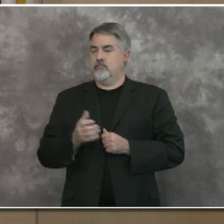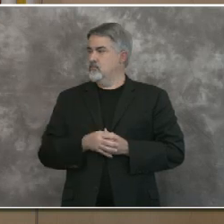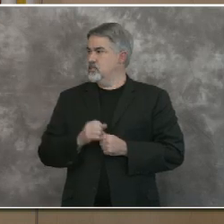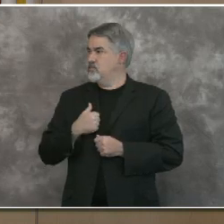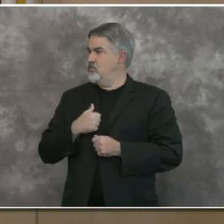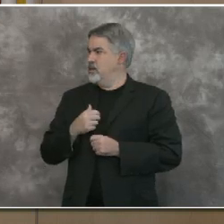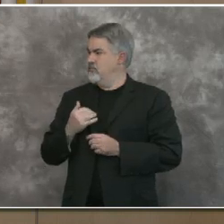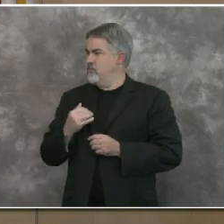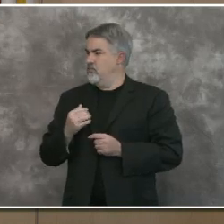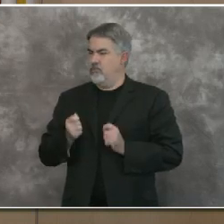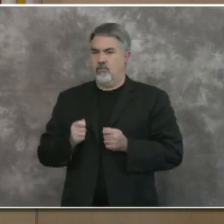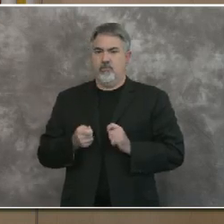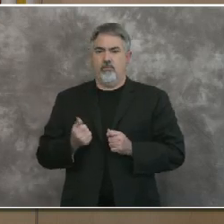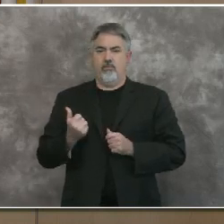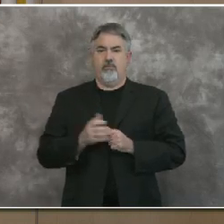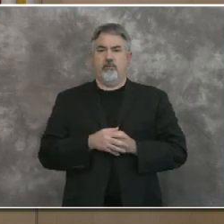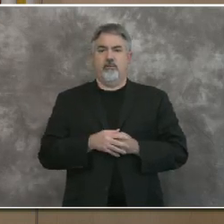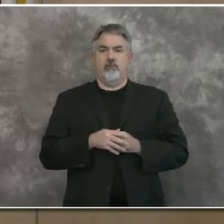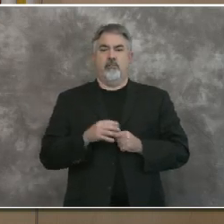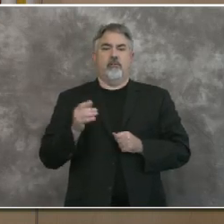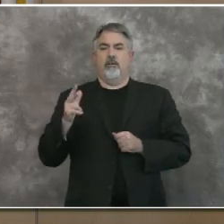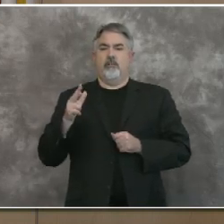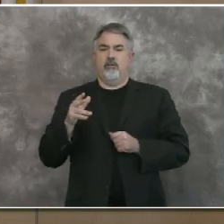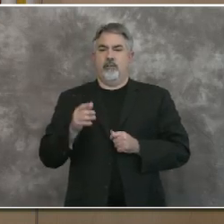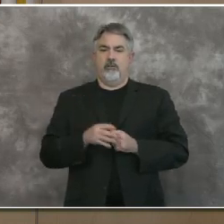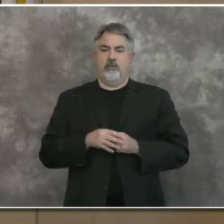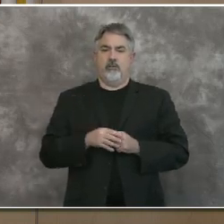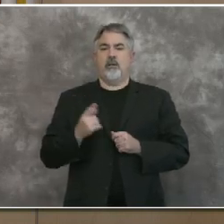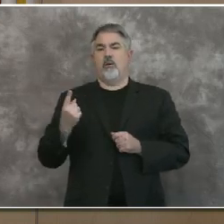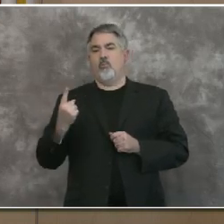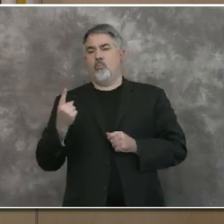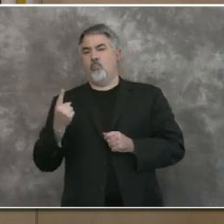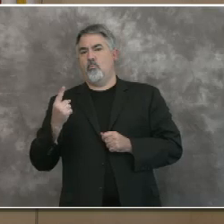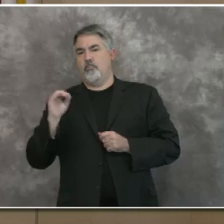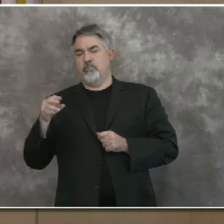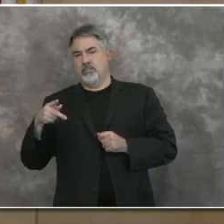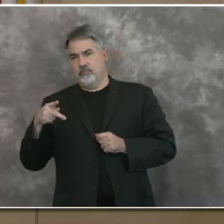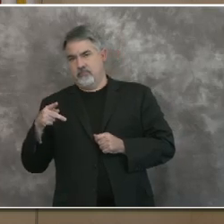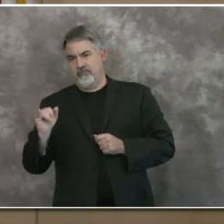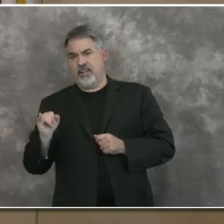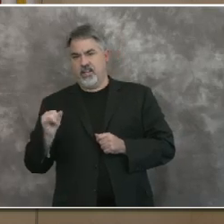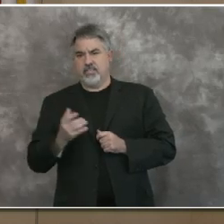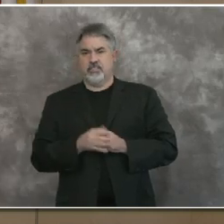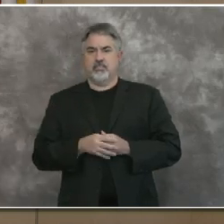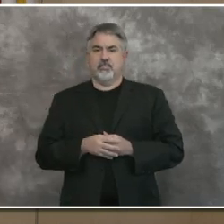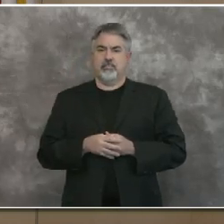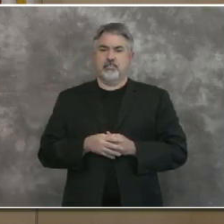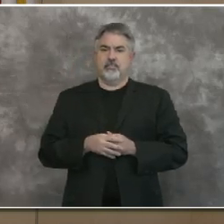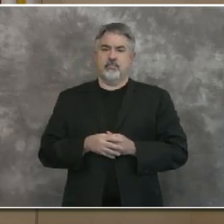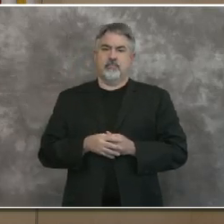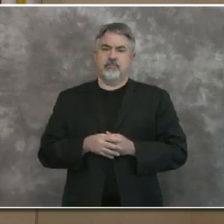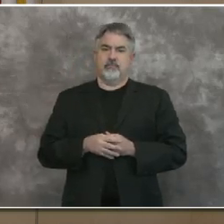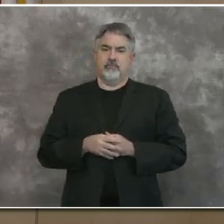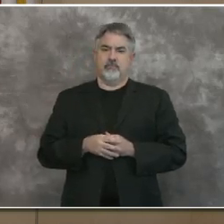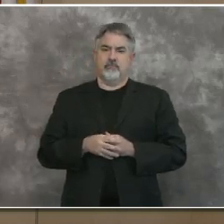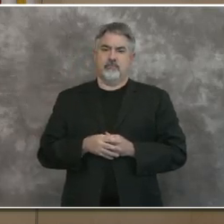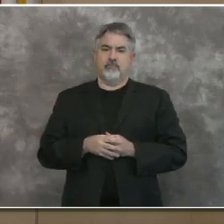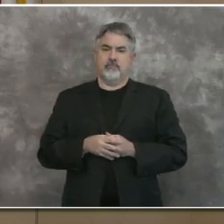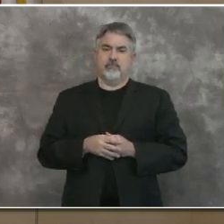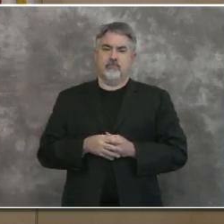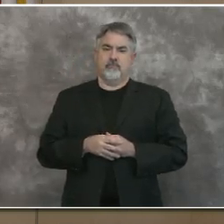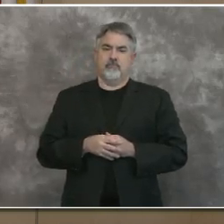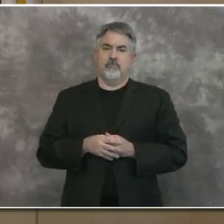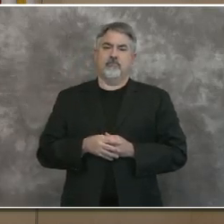38 or almost 1% are Pacific Islander, and 10 or 0.2% are American